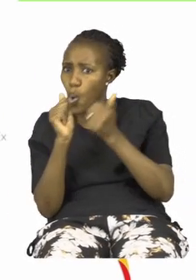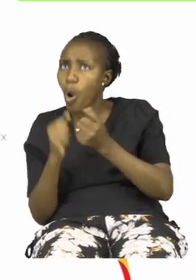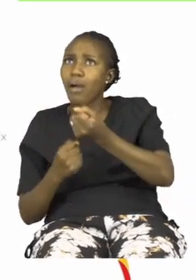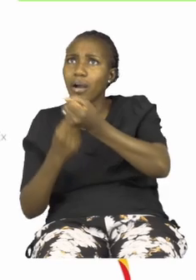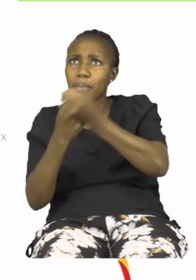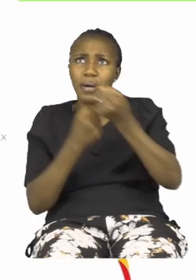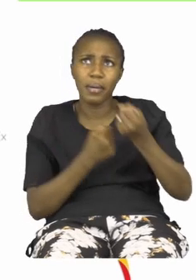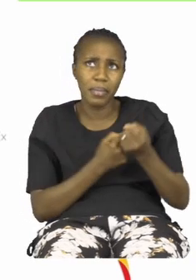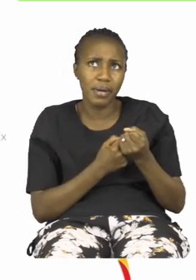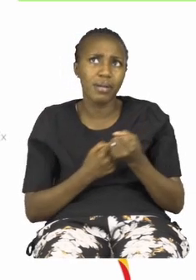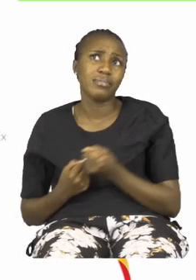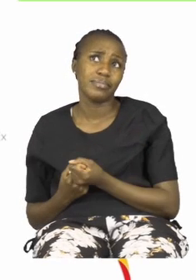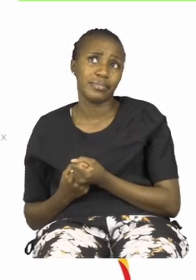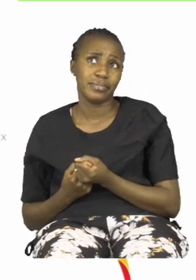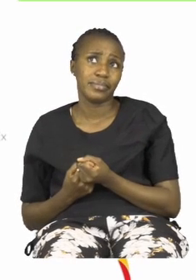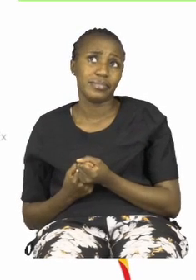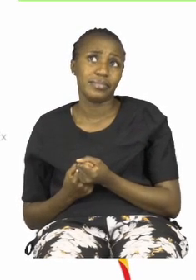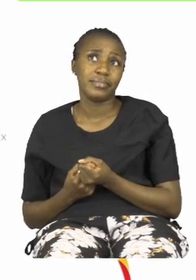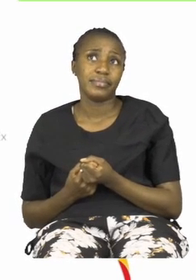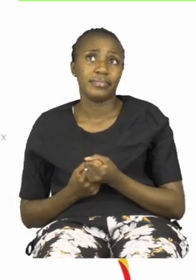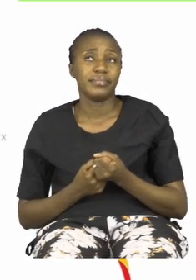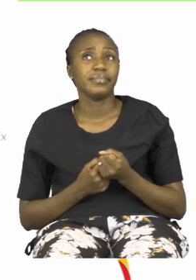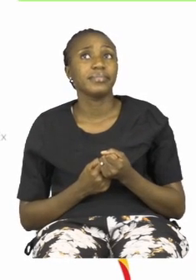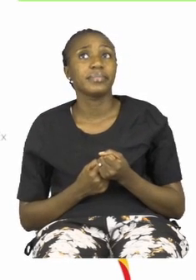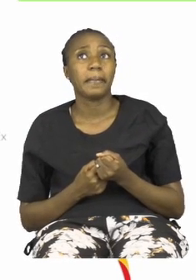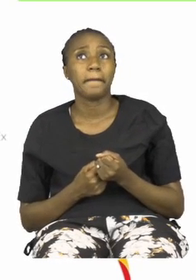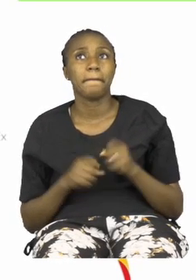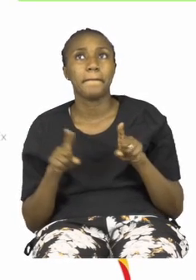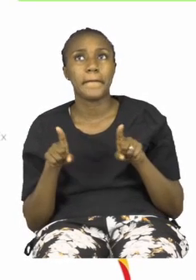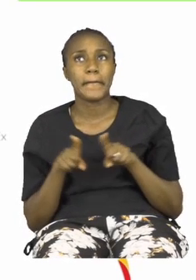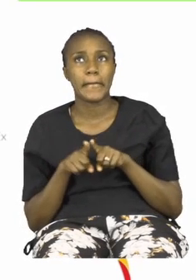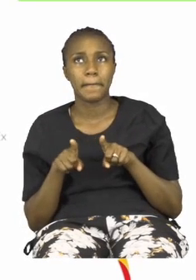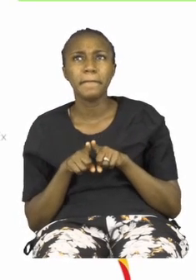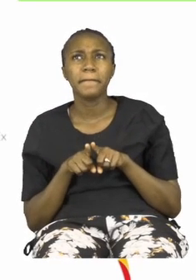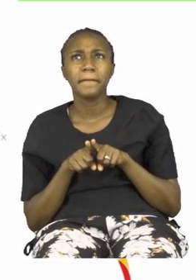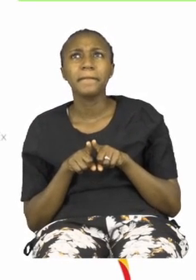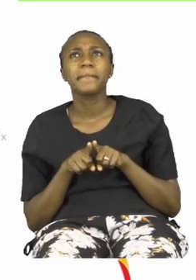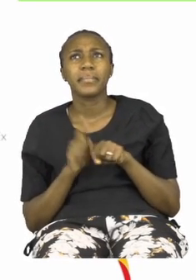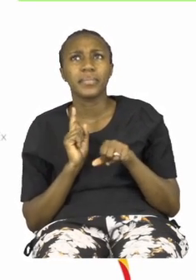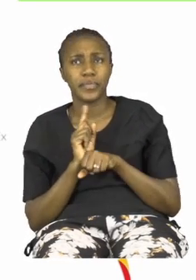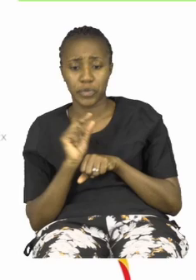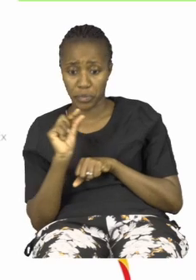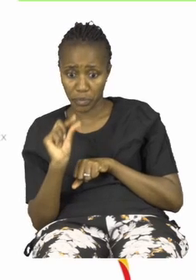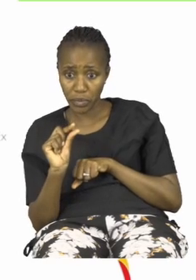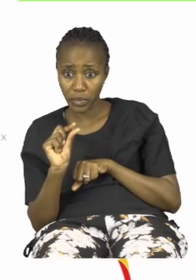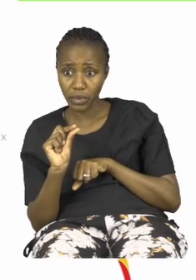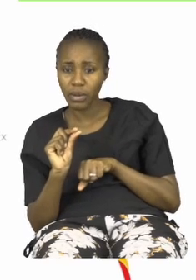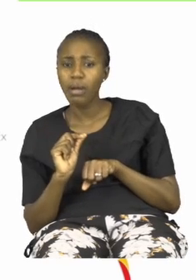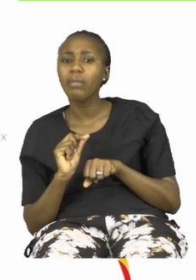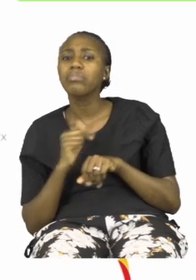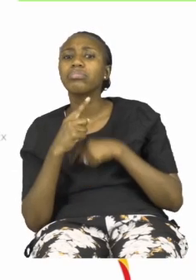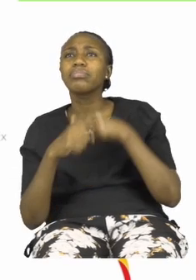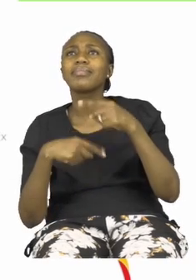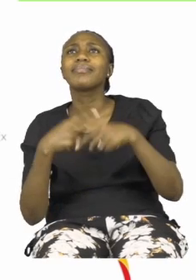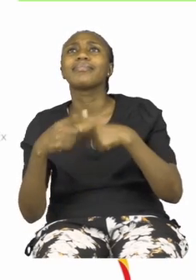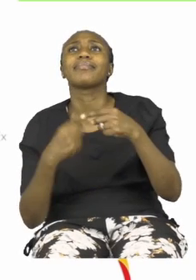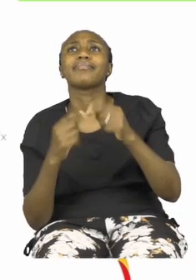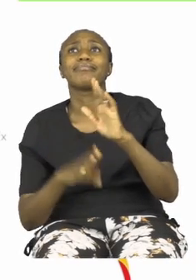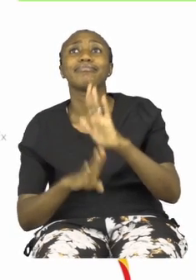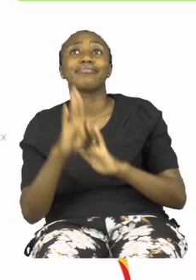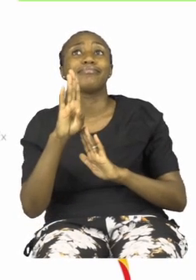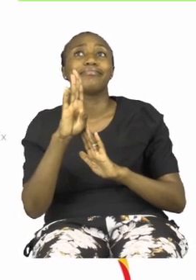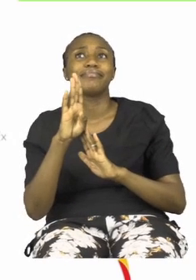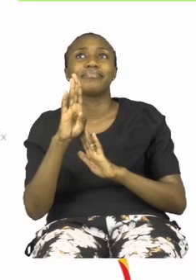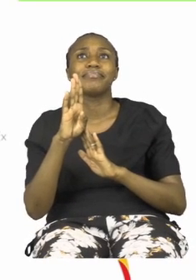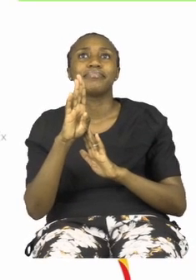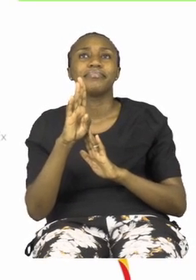are. So it's more or less like you're the underdog, and then boom, then you actually make a career out of it. All right, just to maybe